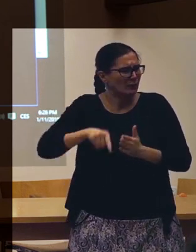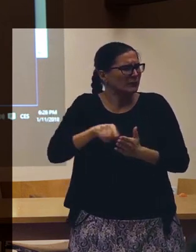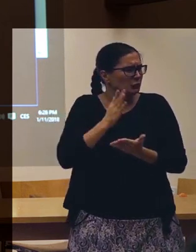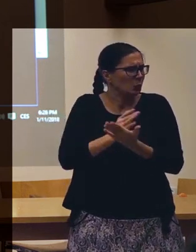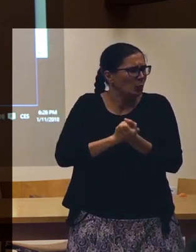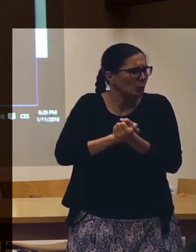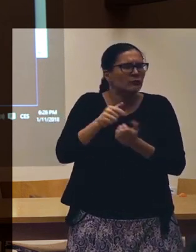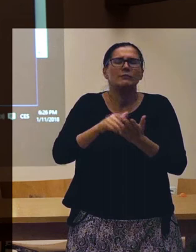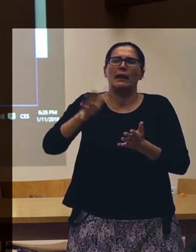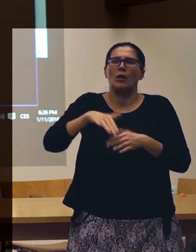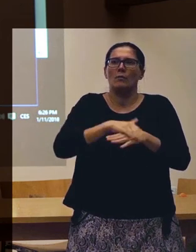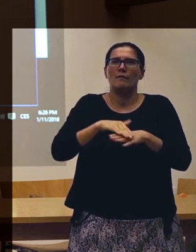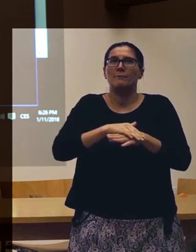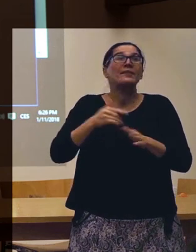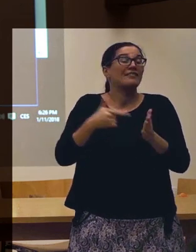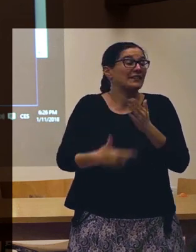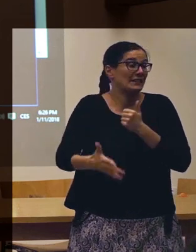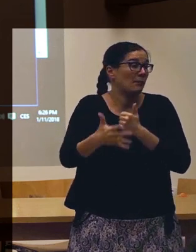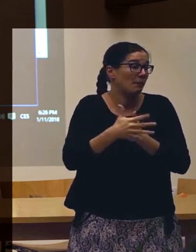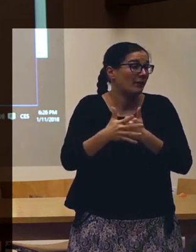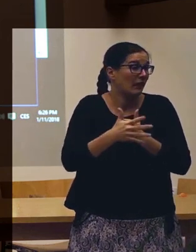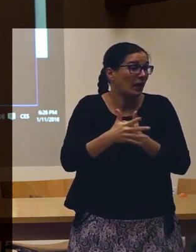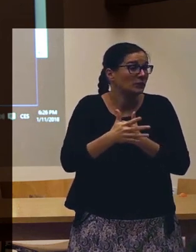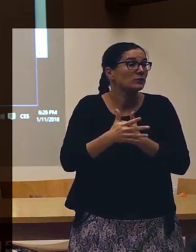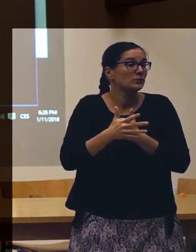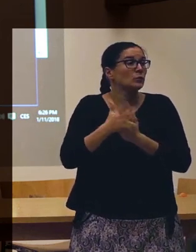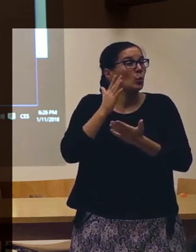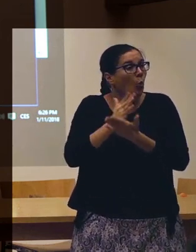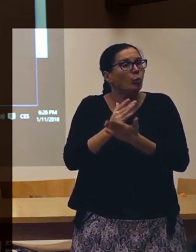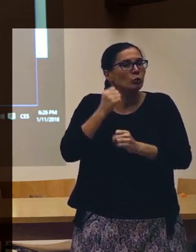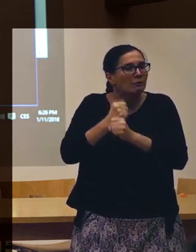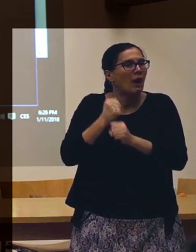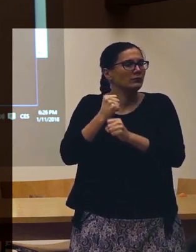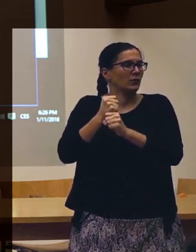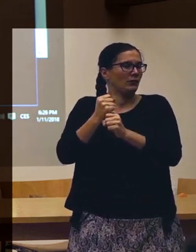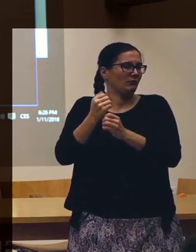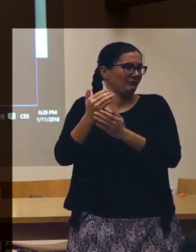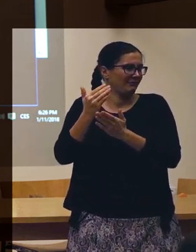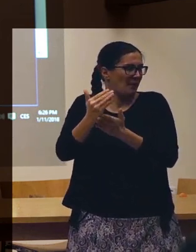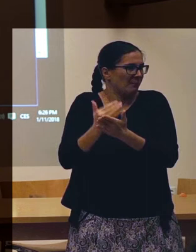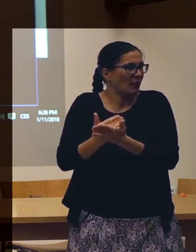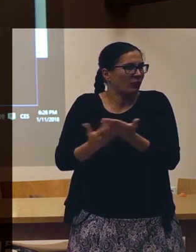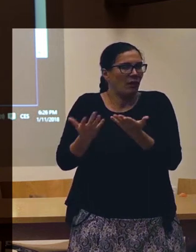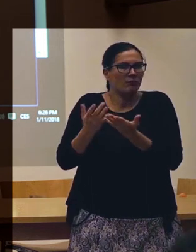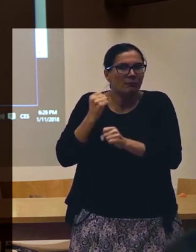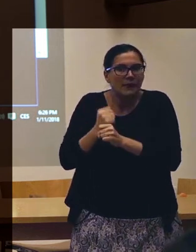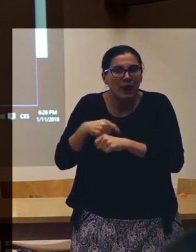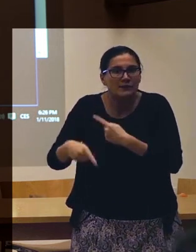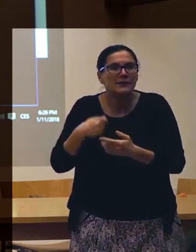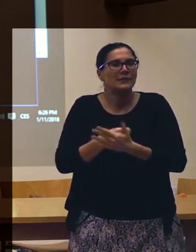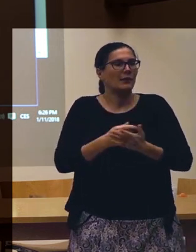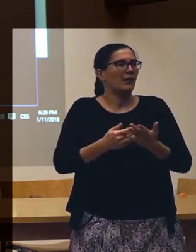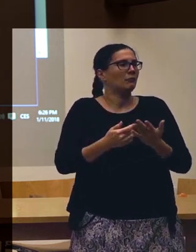2009 and it was 2015 when we started to do inclusion and access program. So it was active already for more